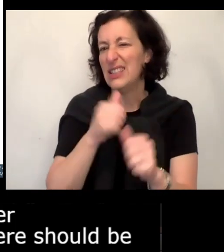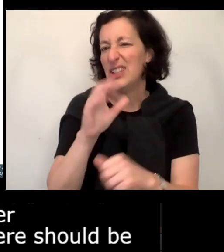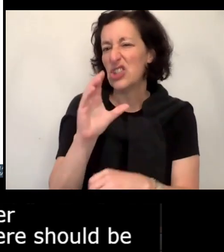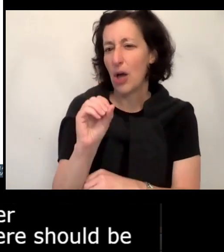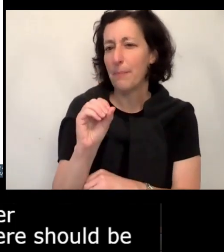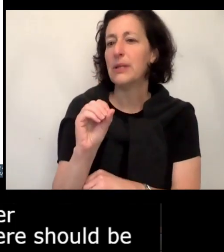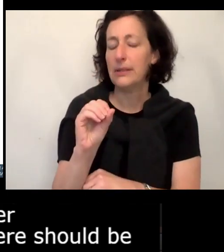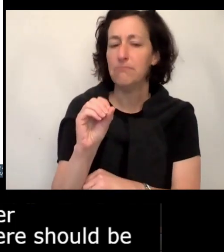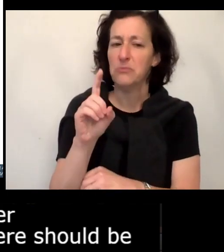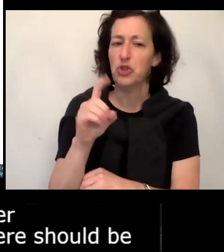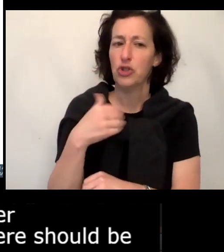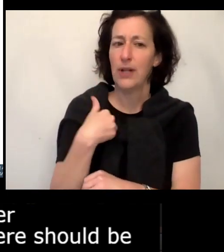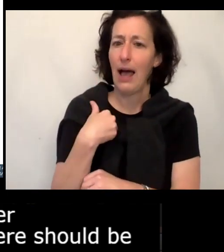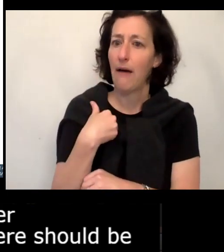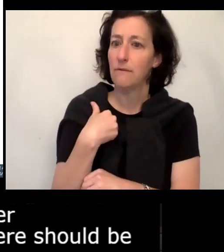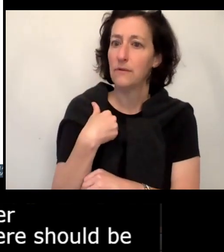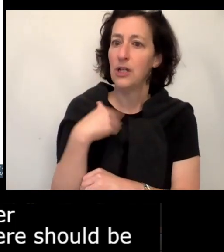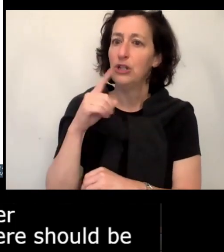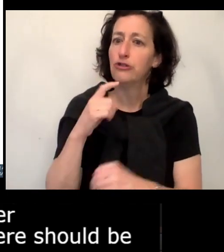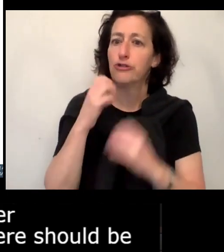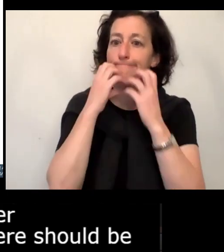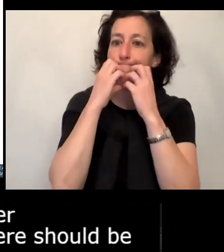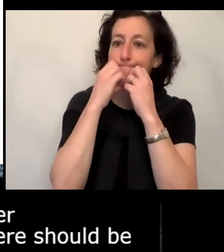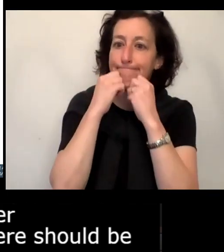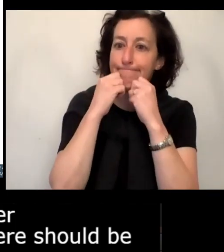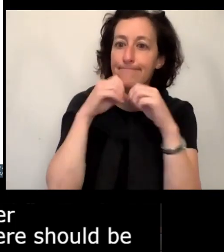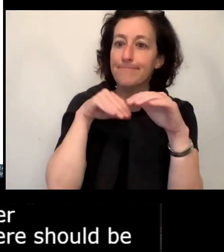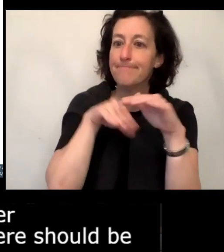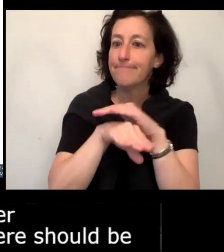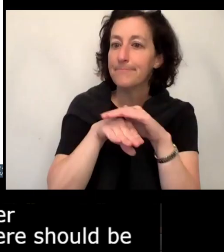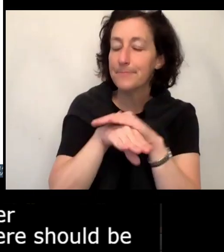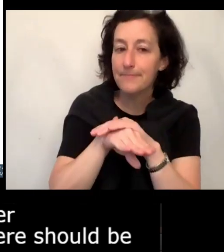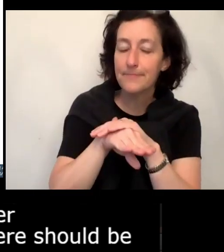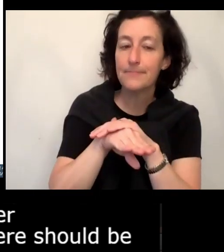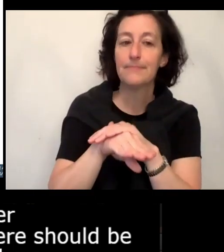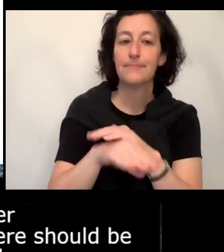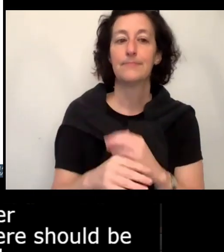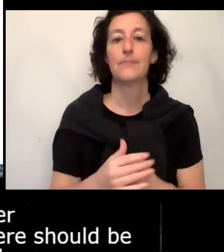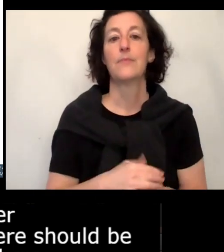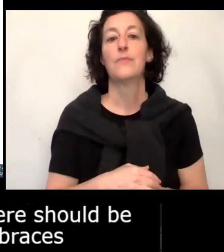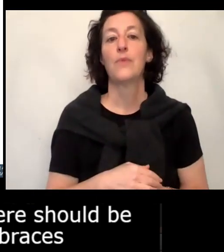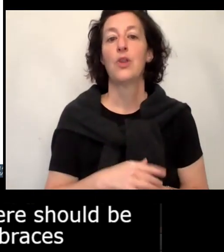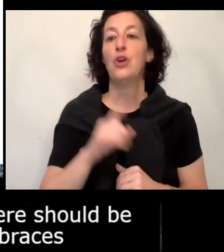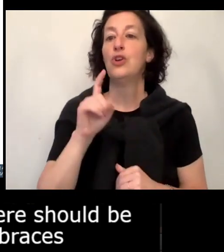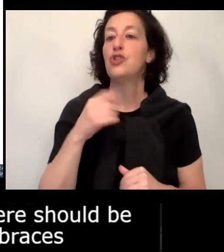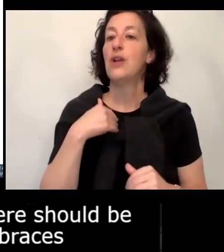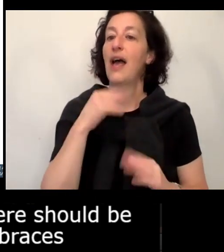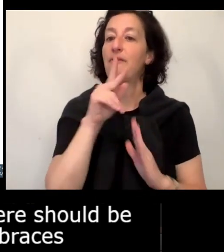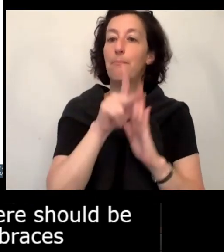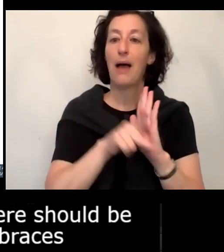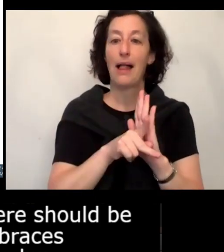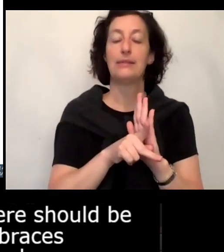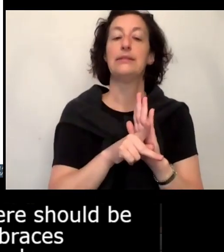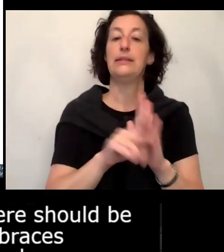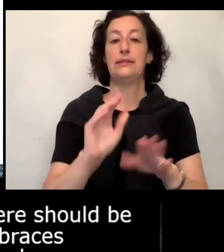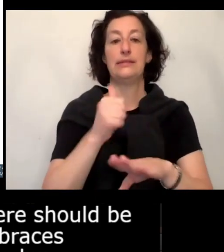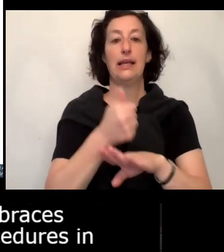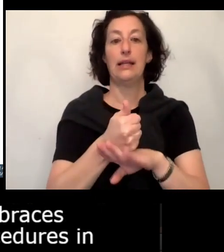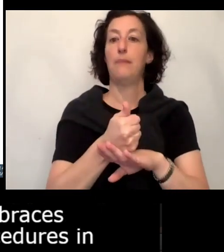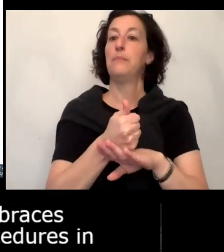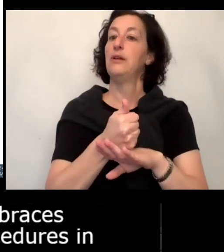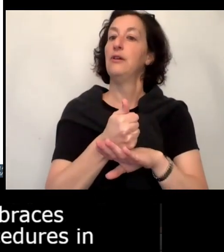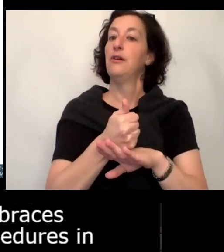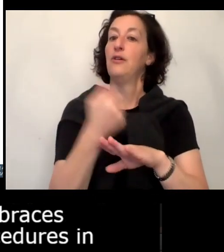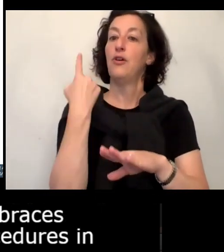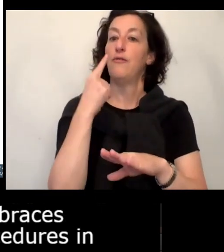that embraces accessibility. So there should be policies and procedures in place for making social media